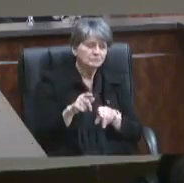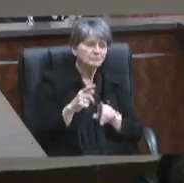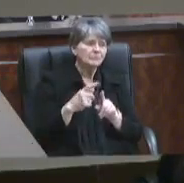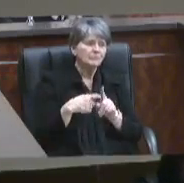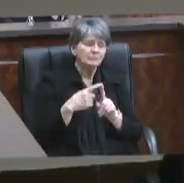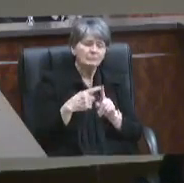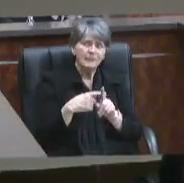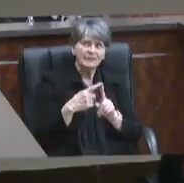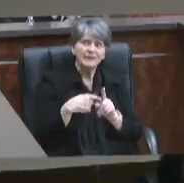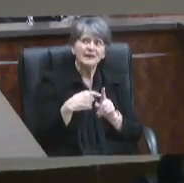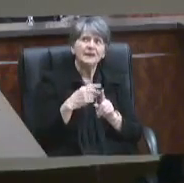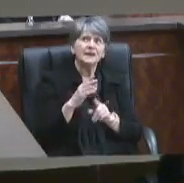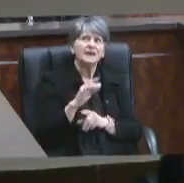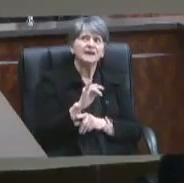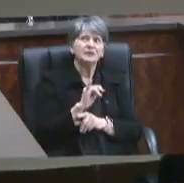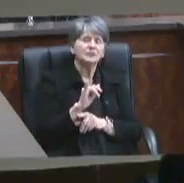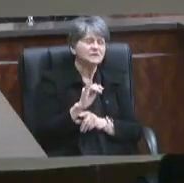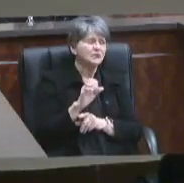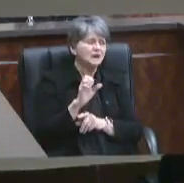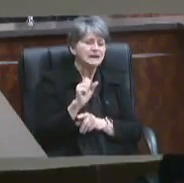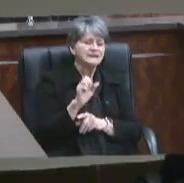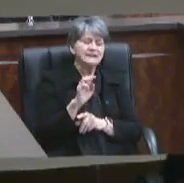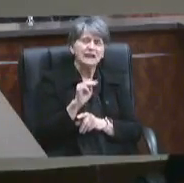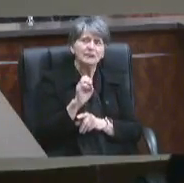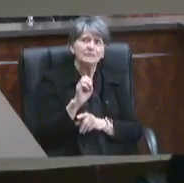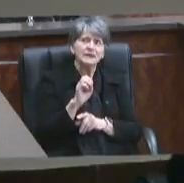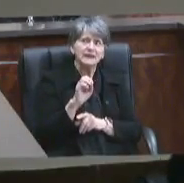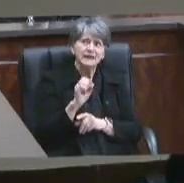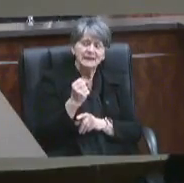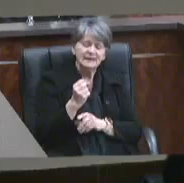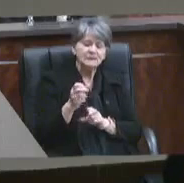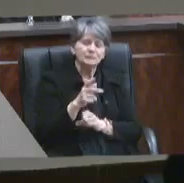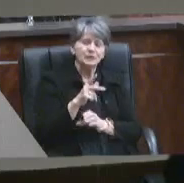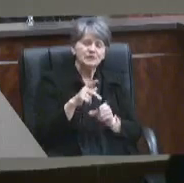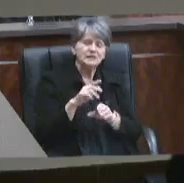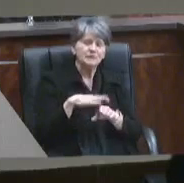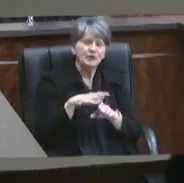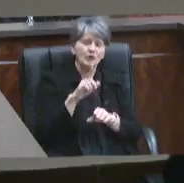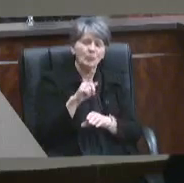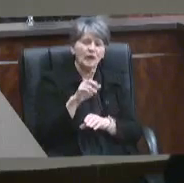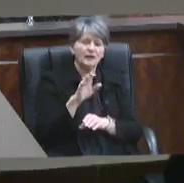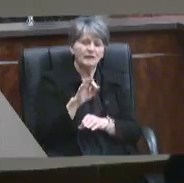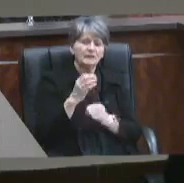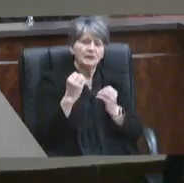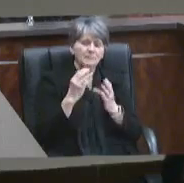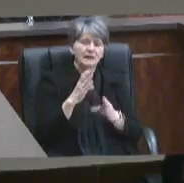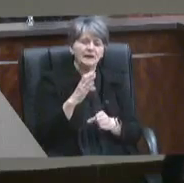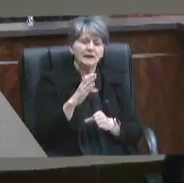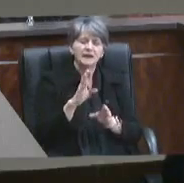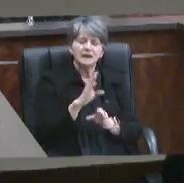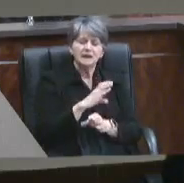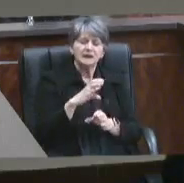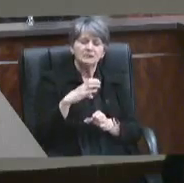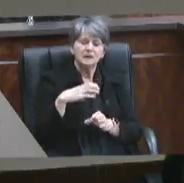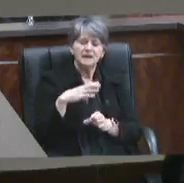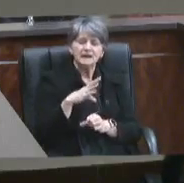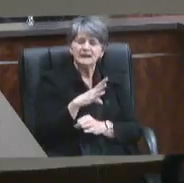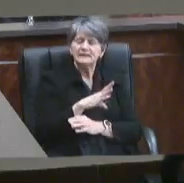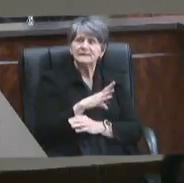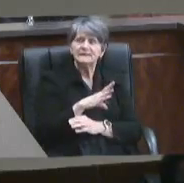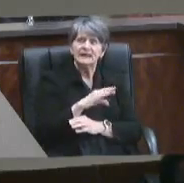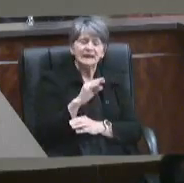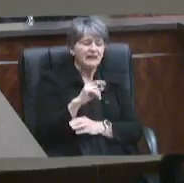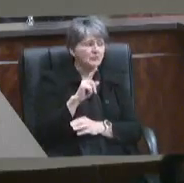appointed officials or subject matter experts that participate on one of our many committees. And I would agree with